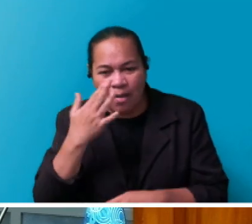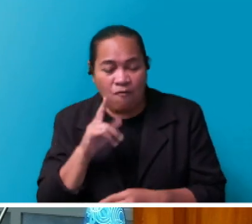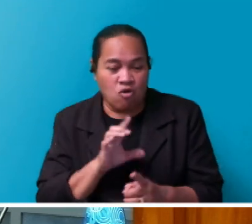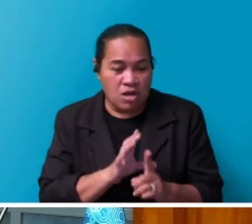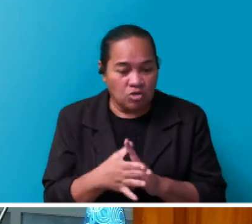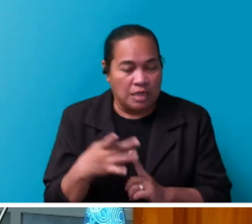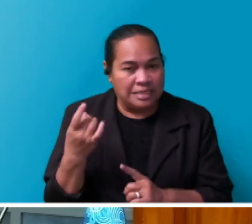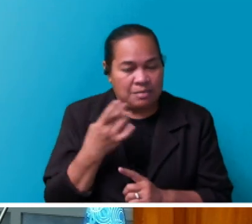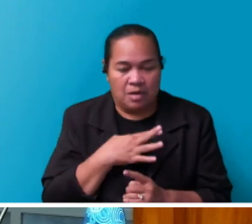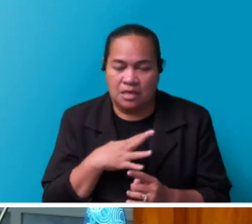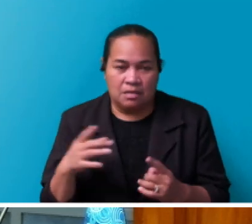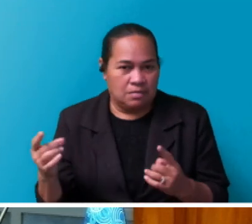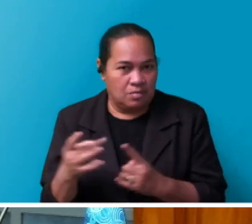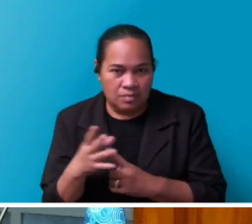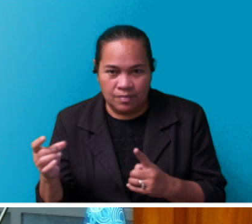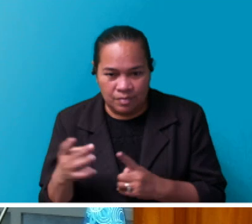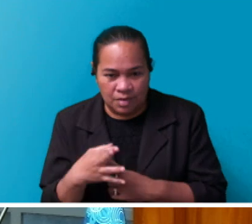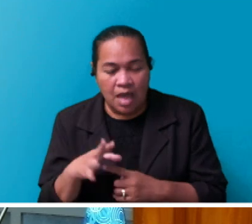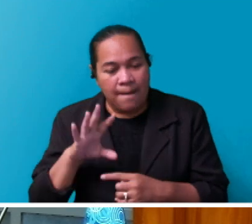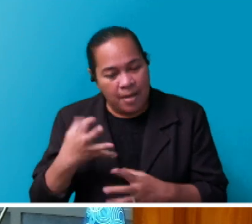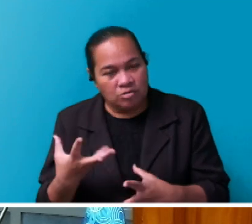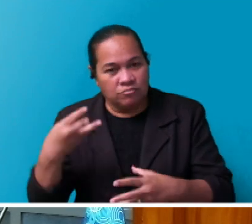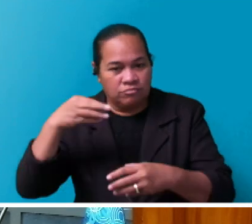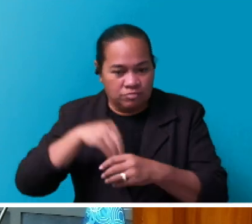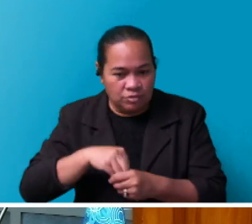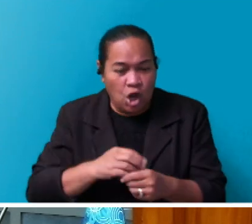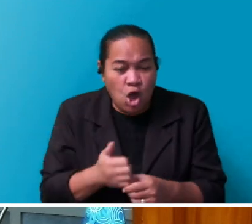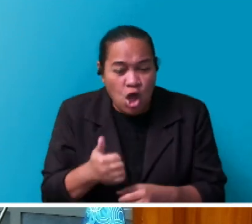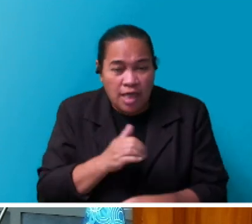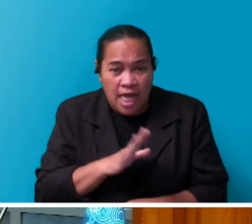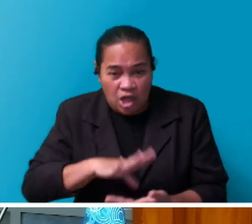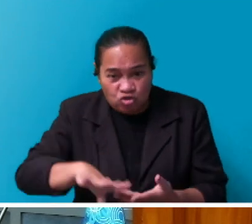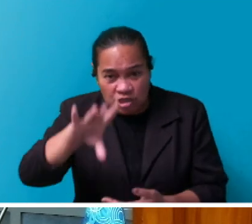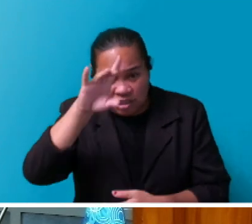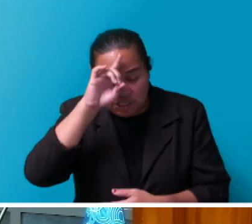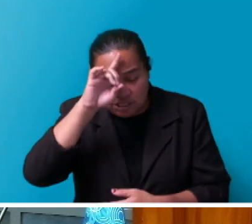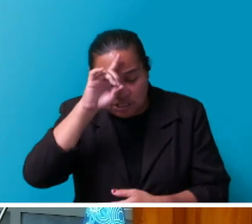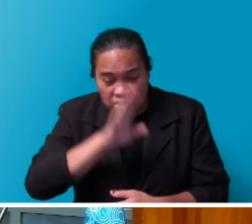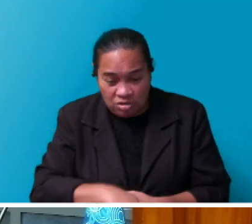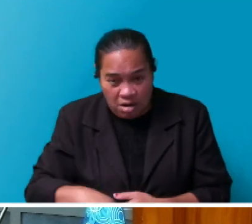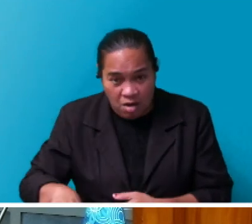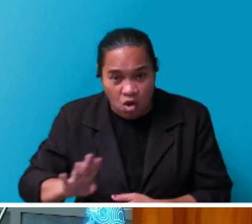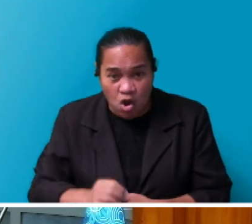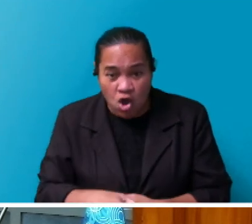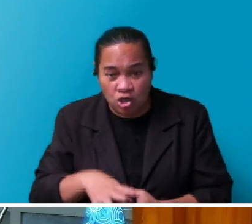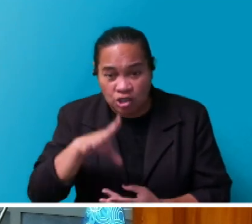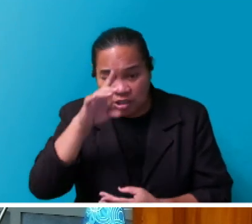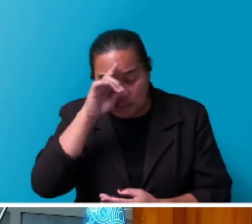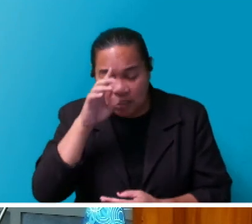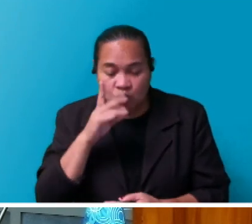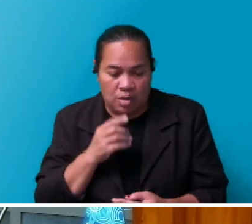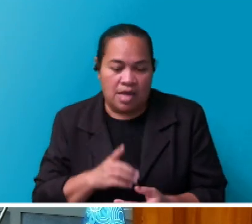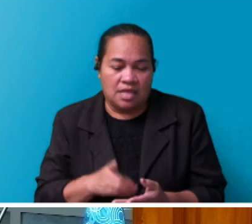spiritually relevant and inclusive and quality early childhood education and development through